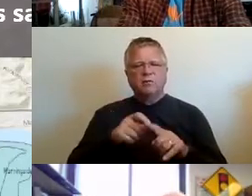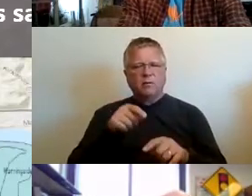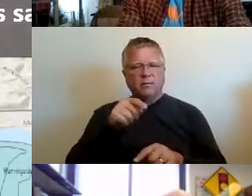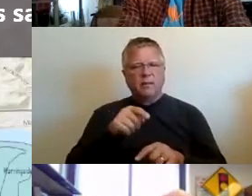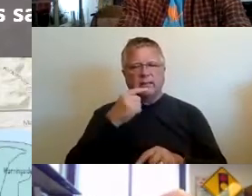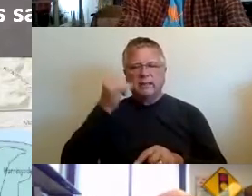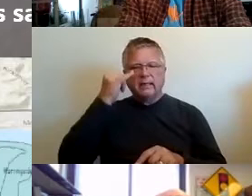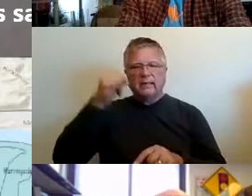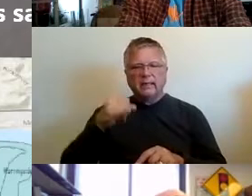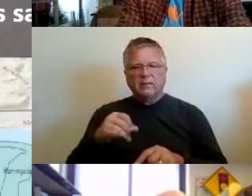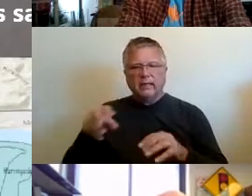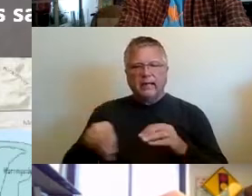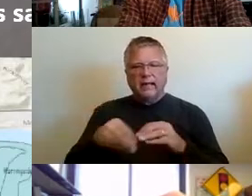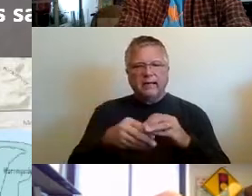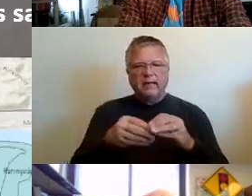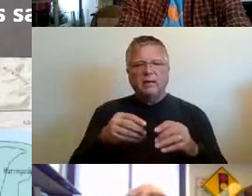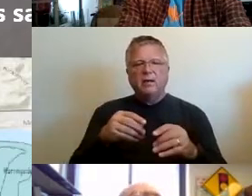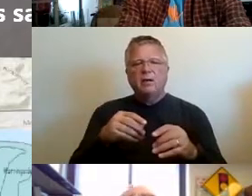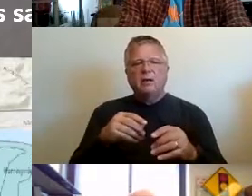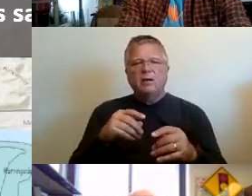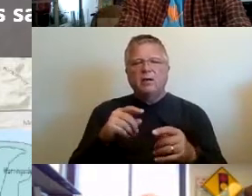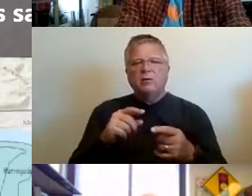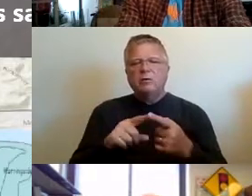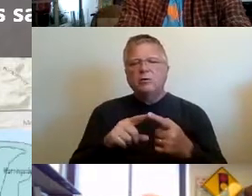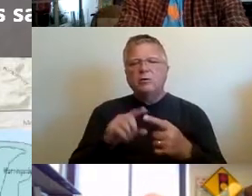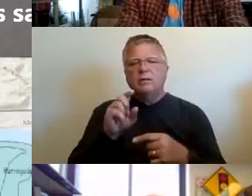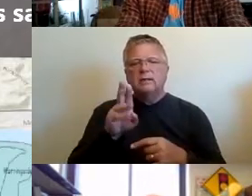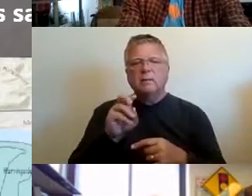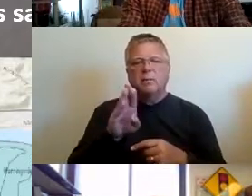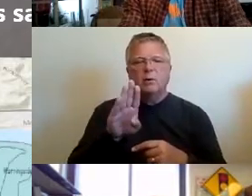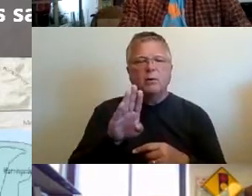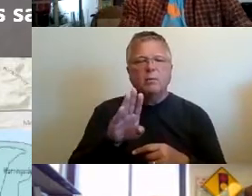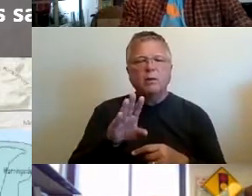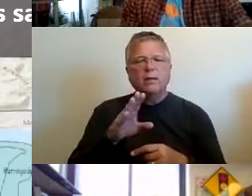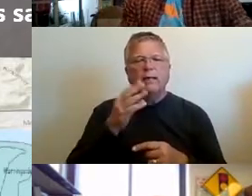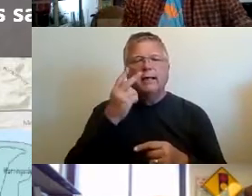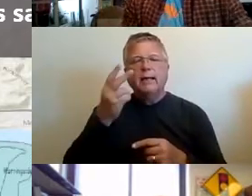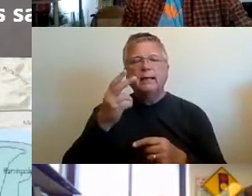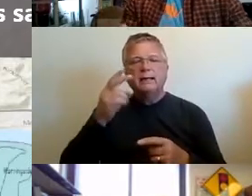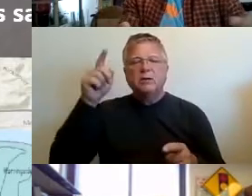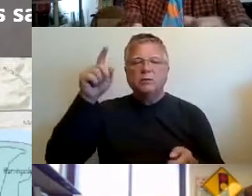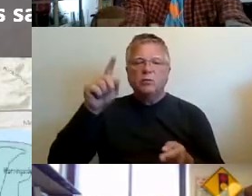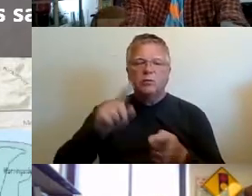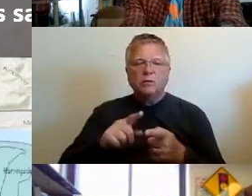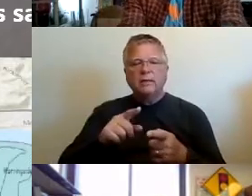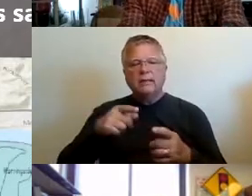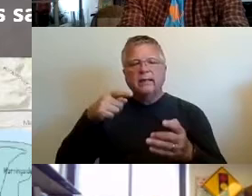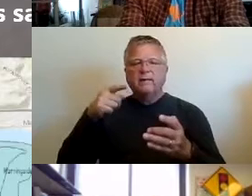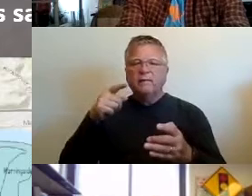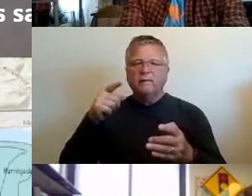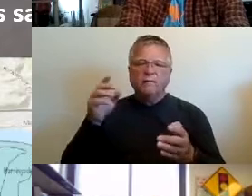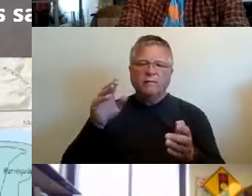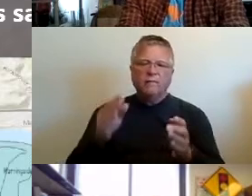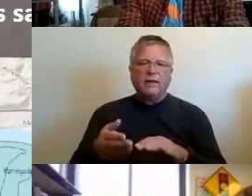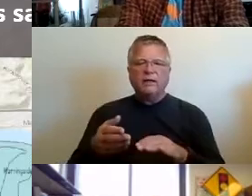more protected and separated bike lanes in their Vision Zero plan, and they saw a significant reduction in fatal crashes. For Portland,